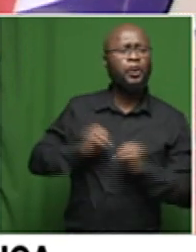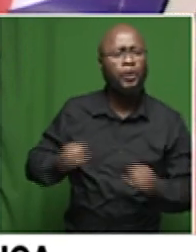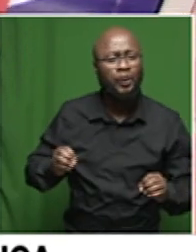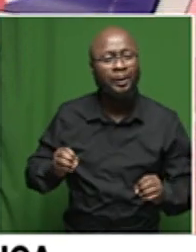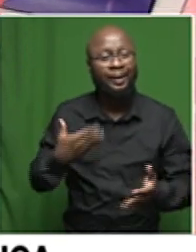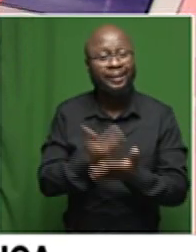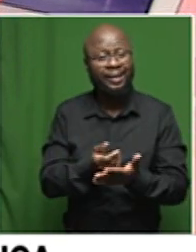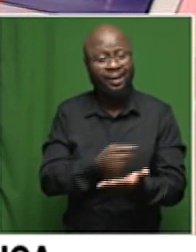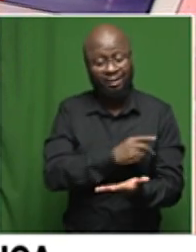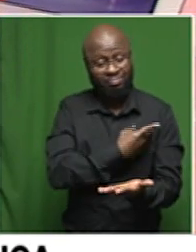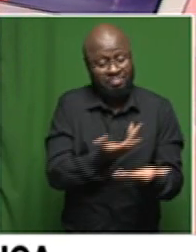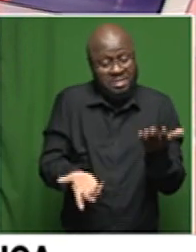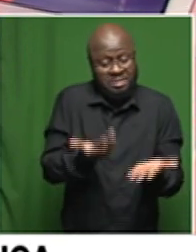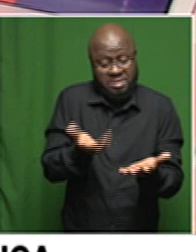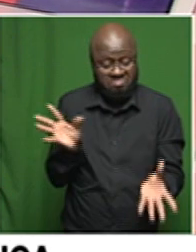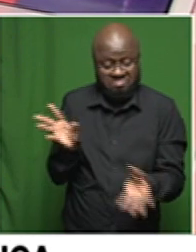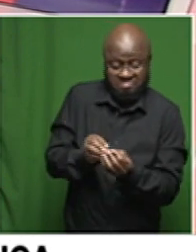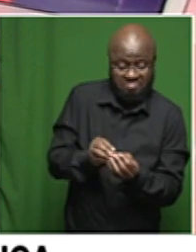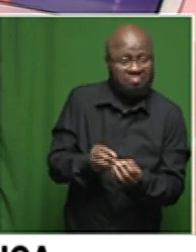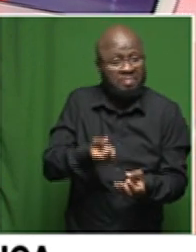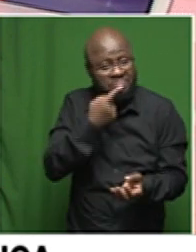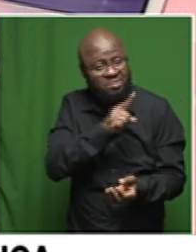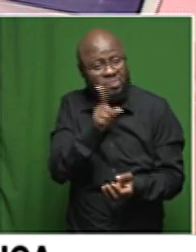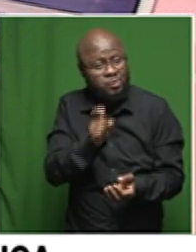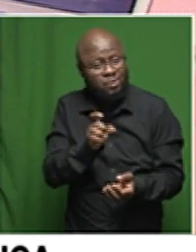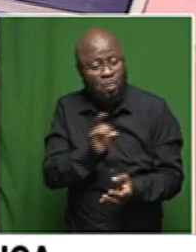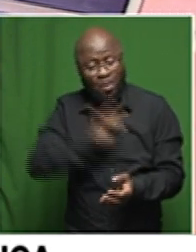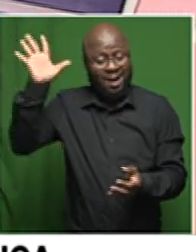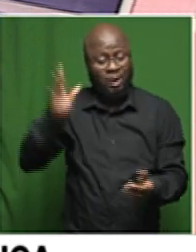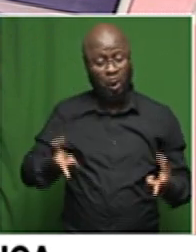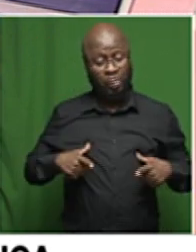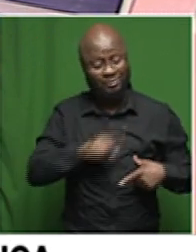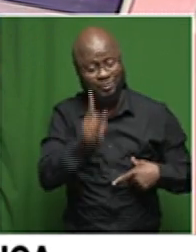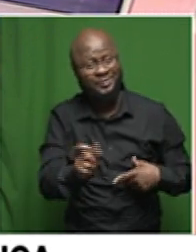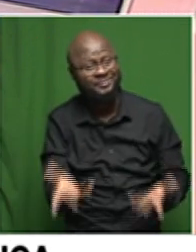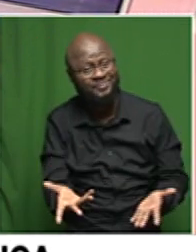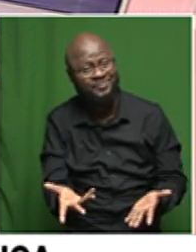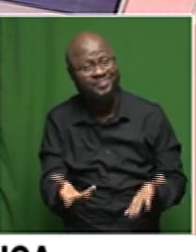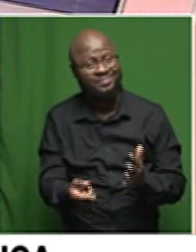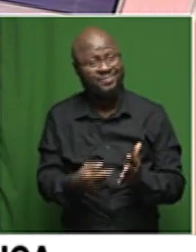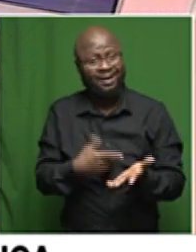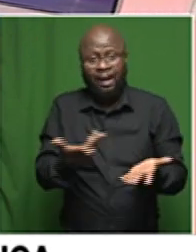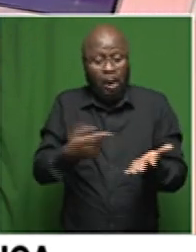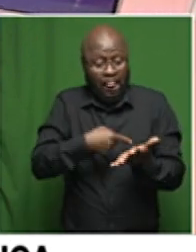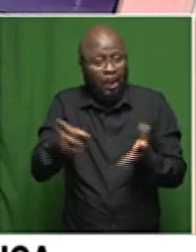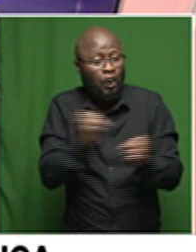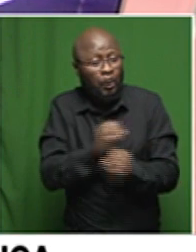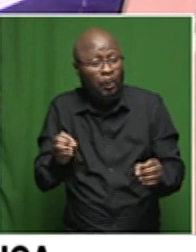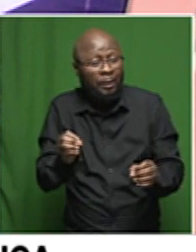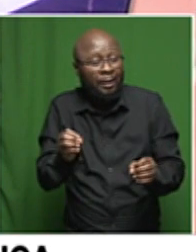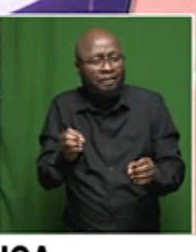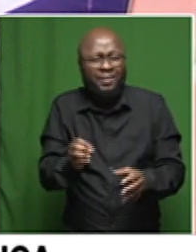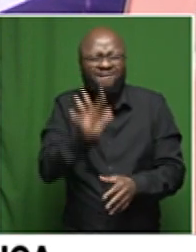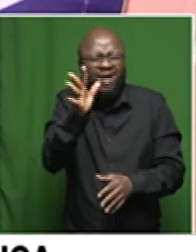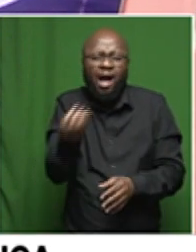your medication if you've missed a dosage, or you've missed the whole week, now you want to take all five tablets at the same time? How do we manage heart disease with